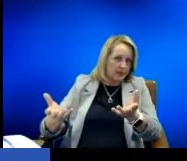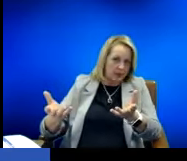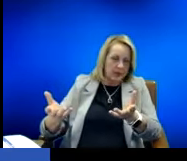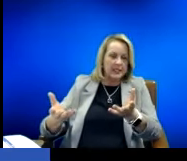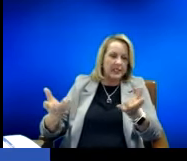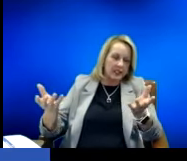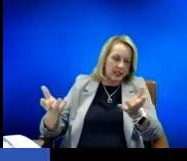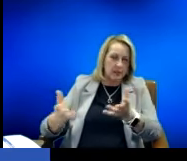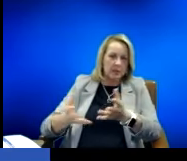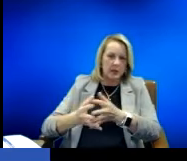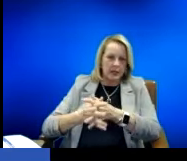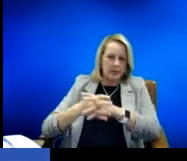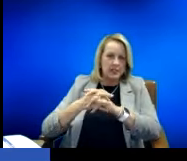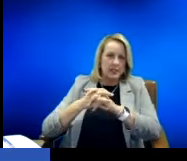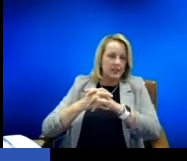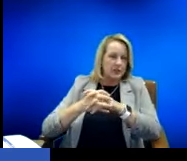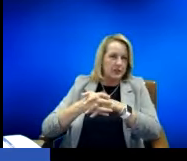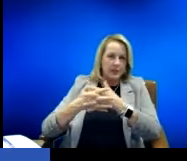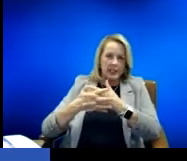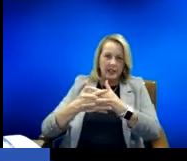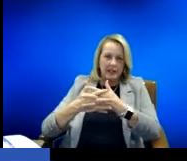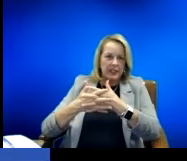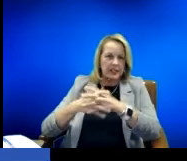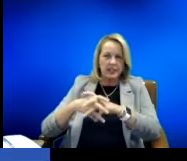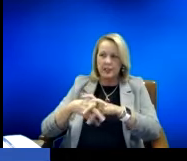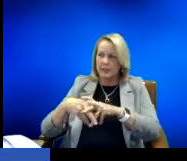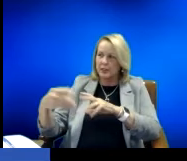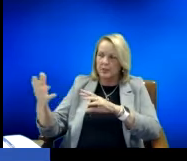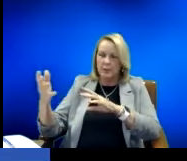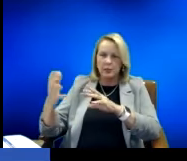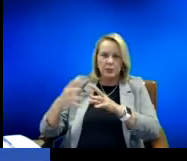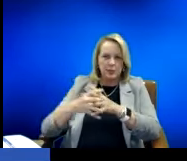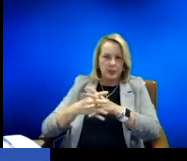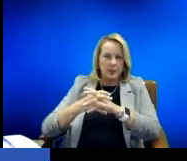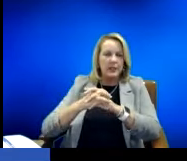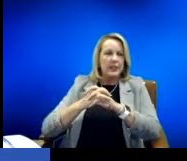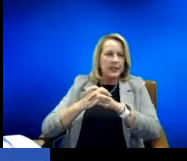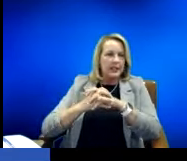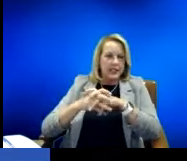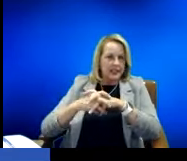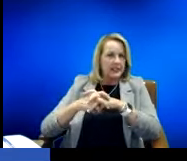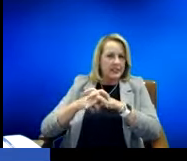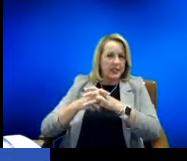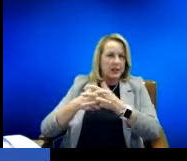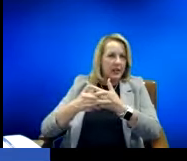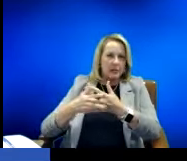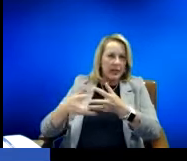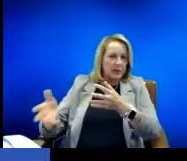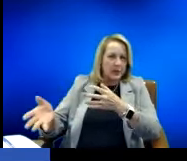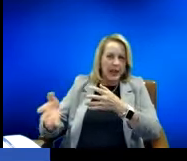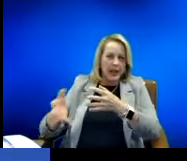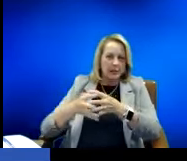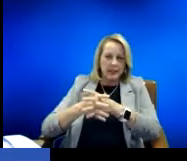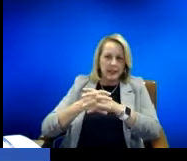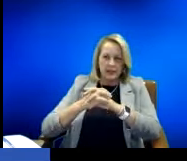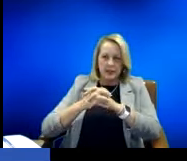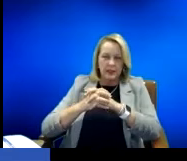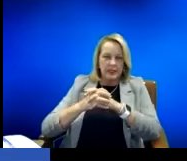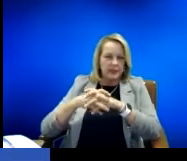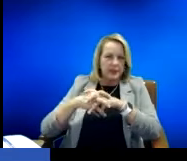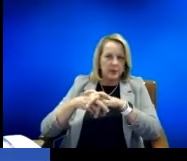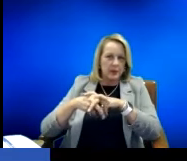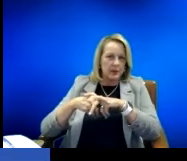this information, including the program disclosure, the FAQs, the brochure. So, and we're happy